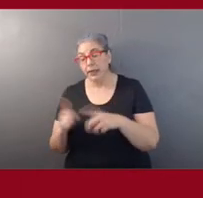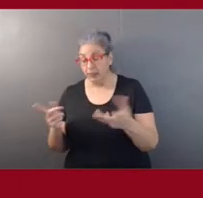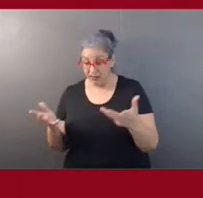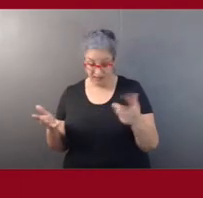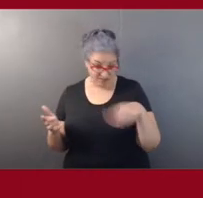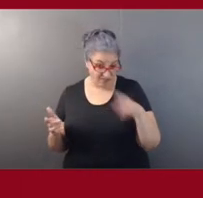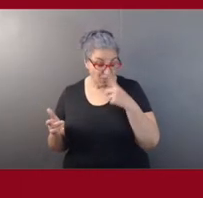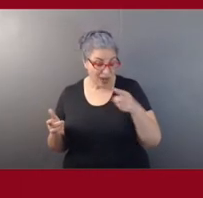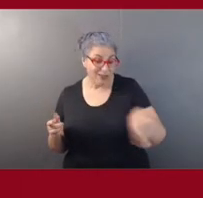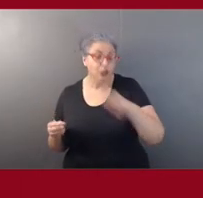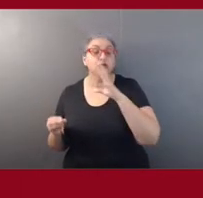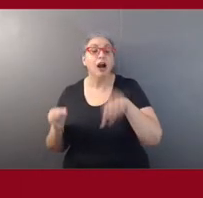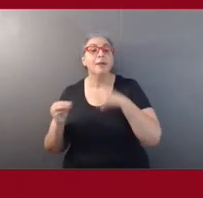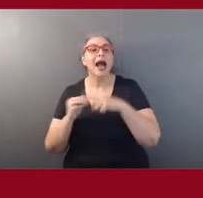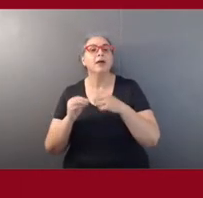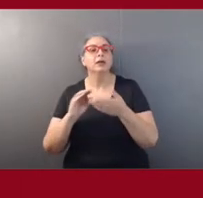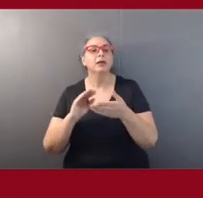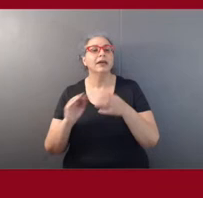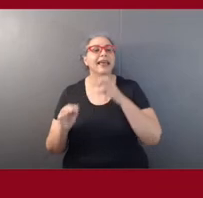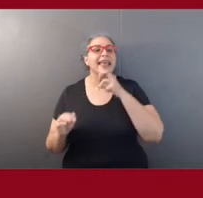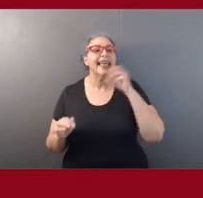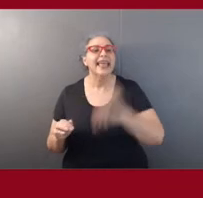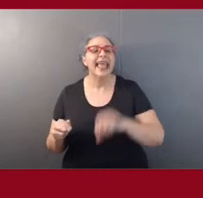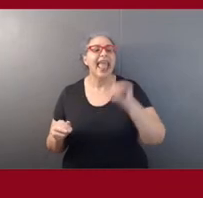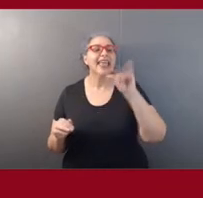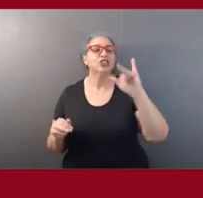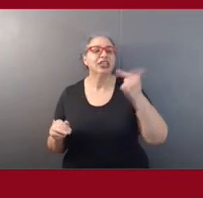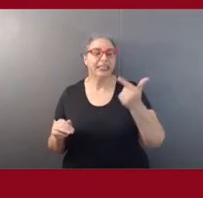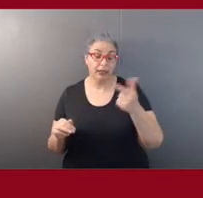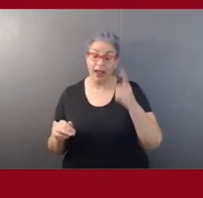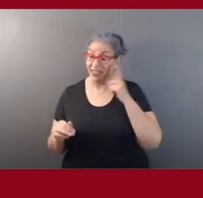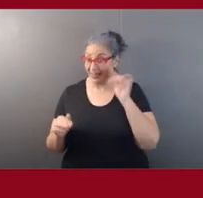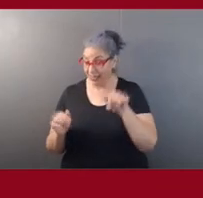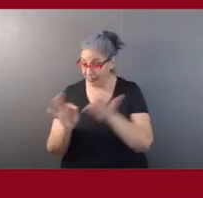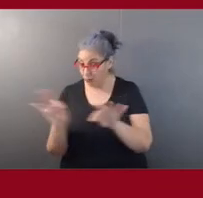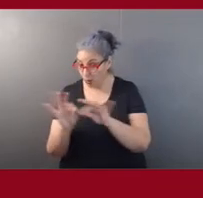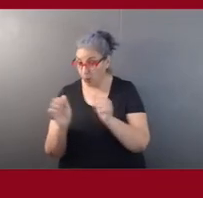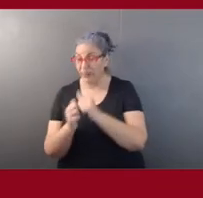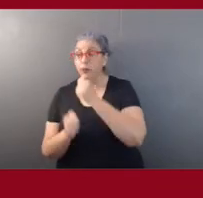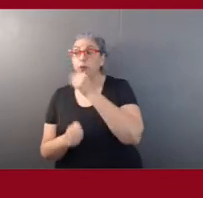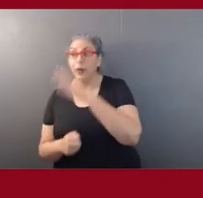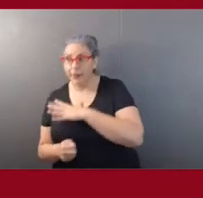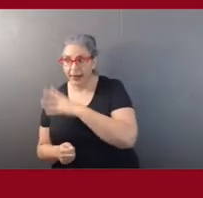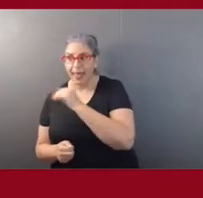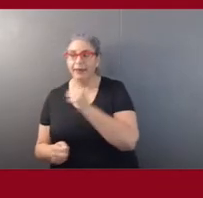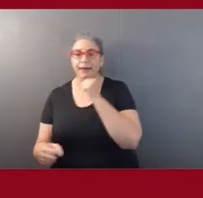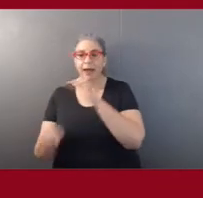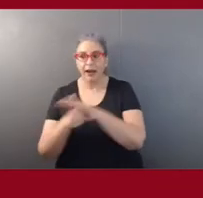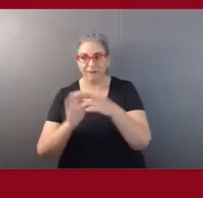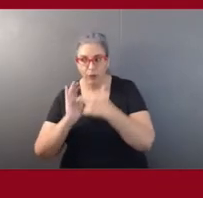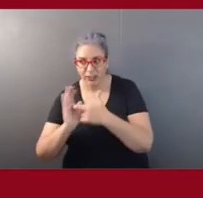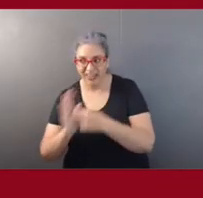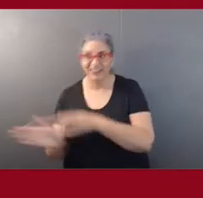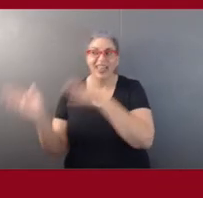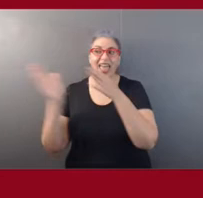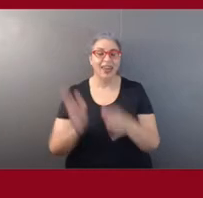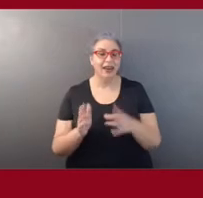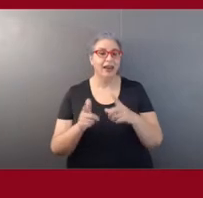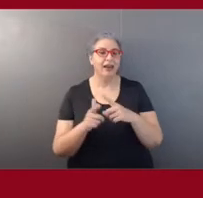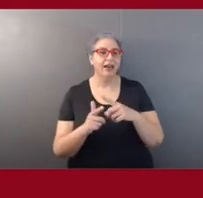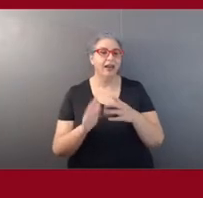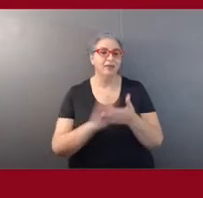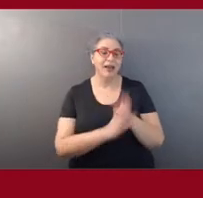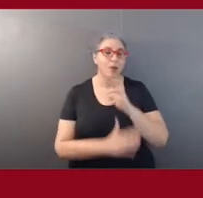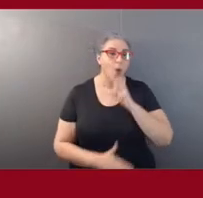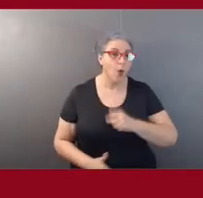particular, when you're talking about women and those who are female identifying, it's there's a compound effect than when you're talking about very talented men who happen